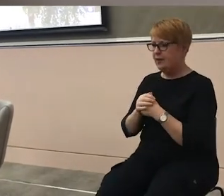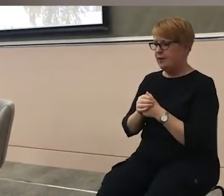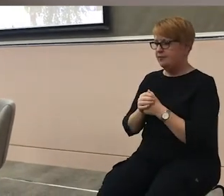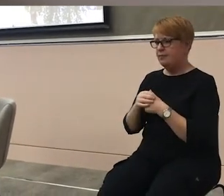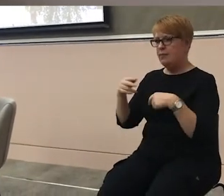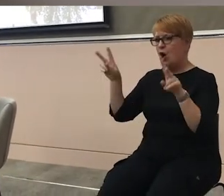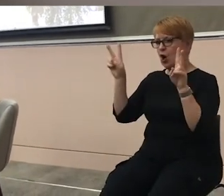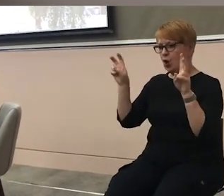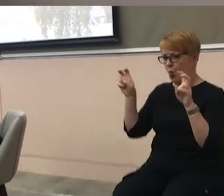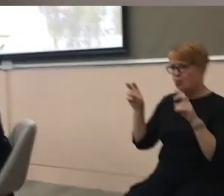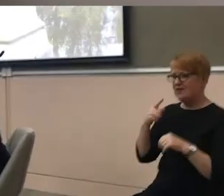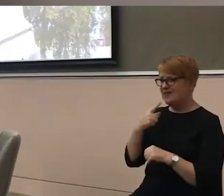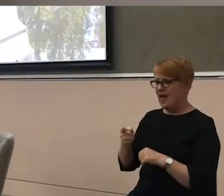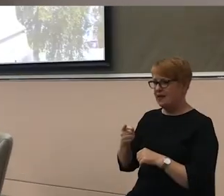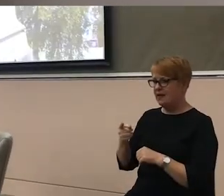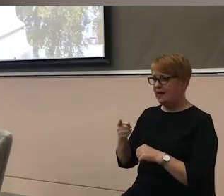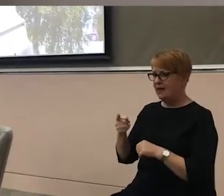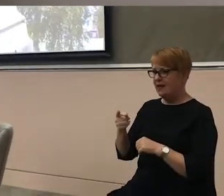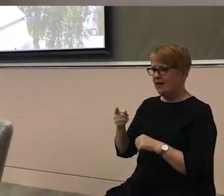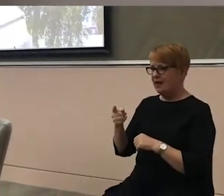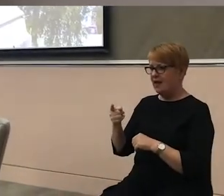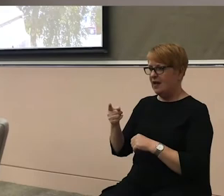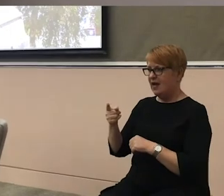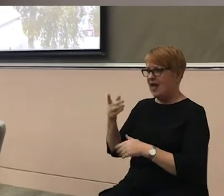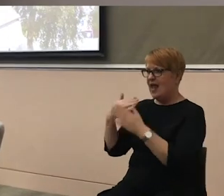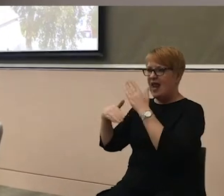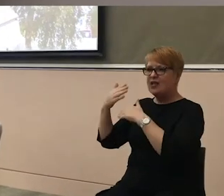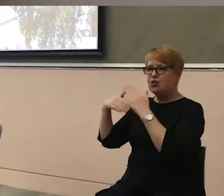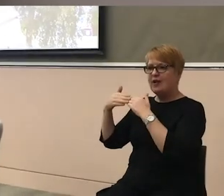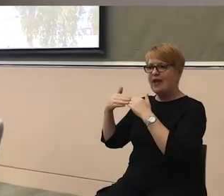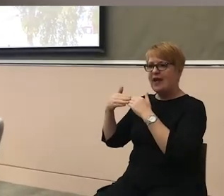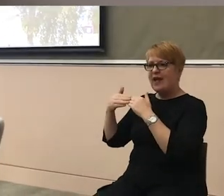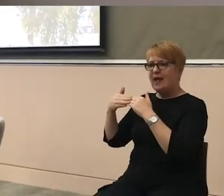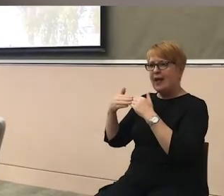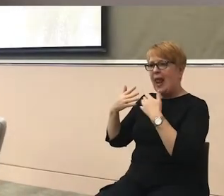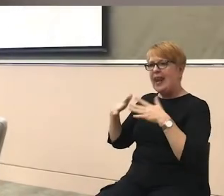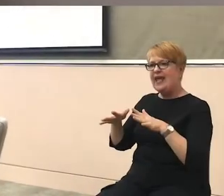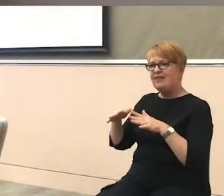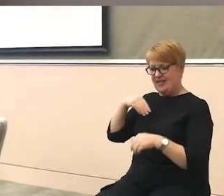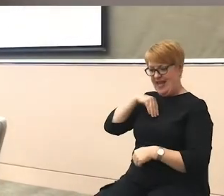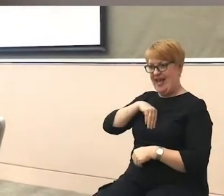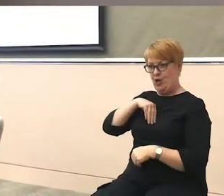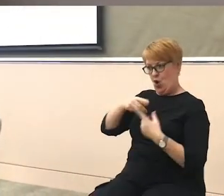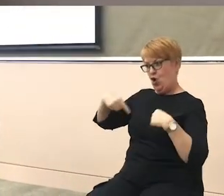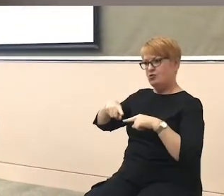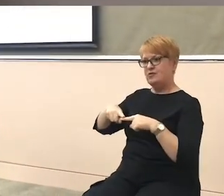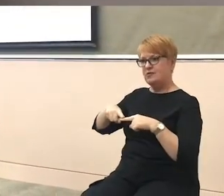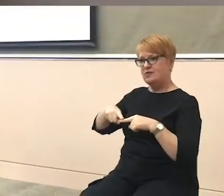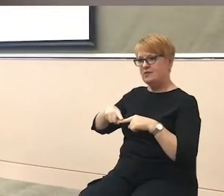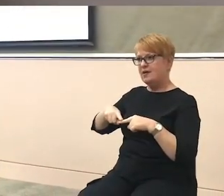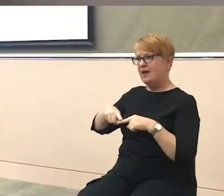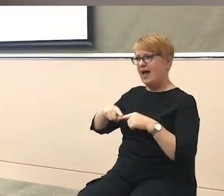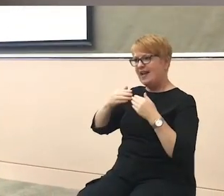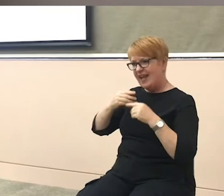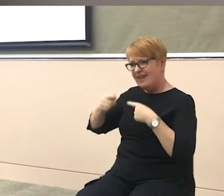history leaves in us an infinity of traces. I was remembering that on the train up, because and what we were speaking about when you were having lunch,